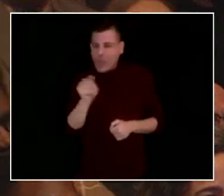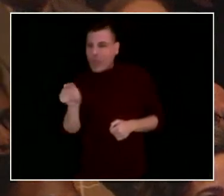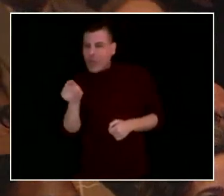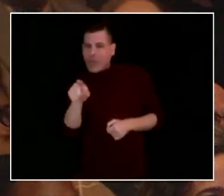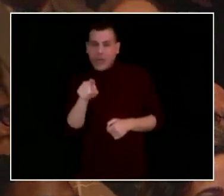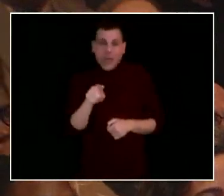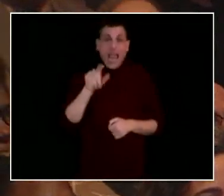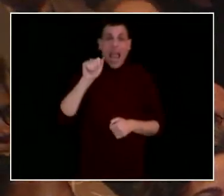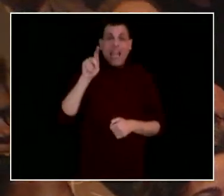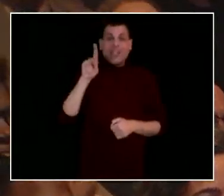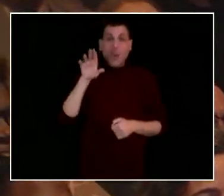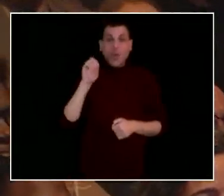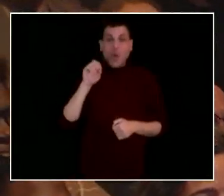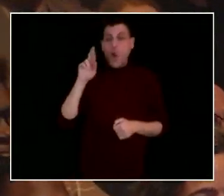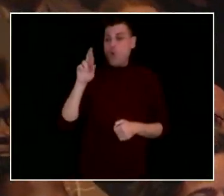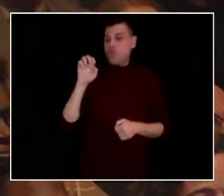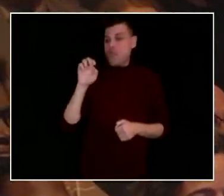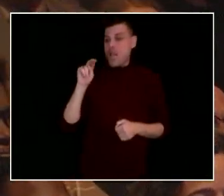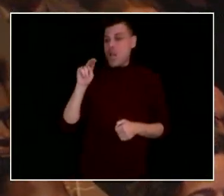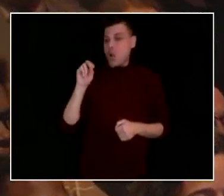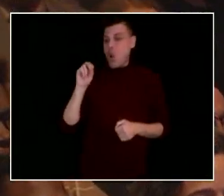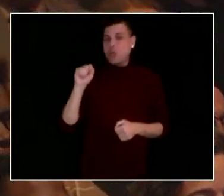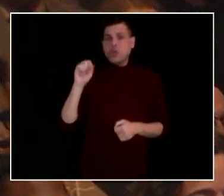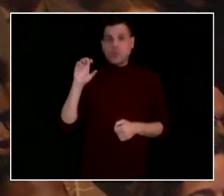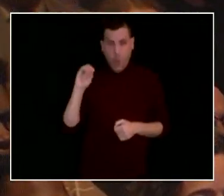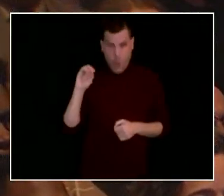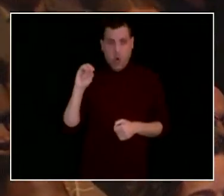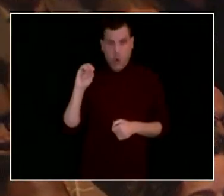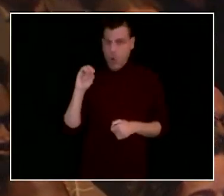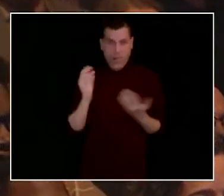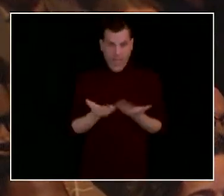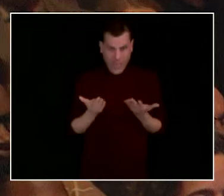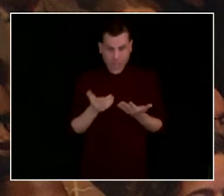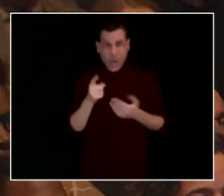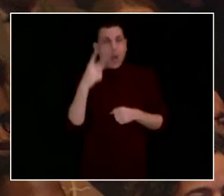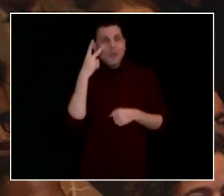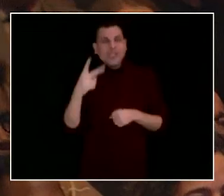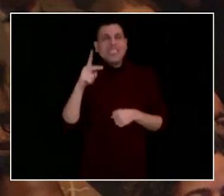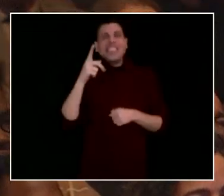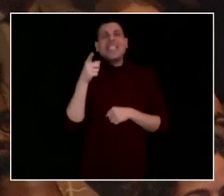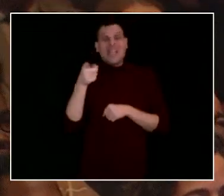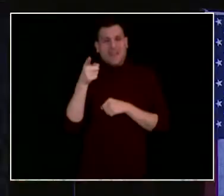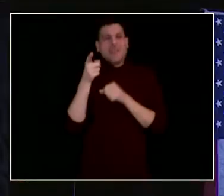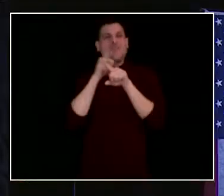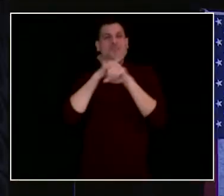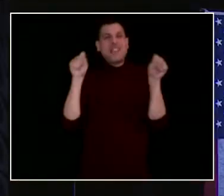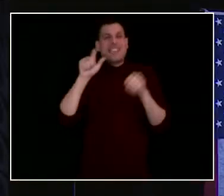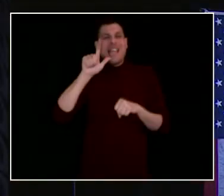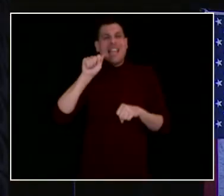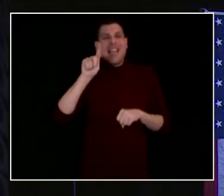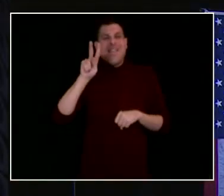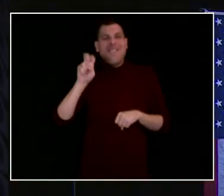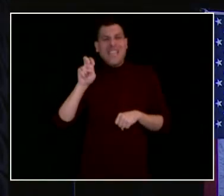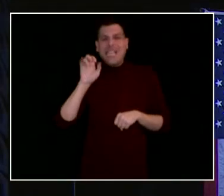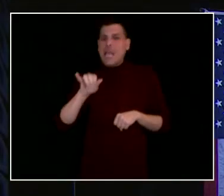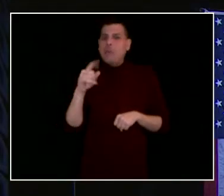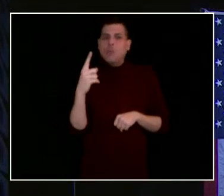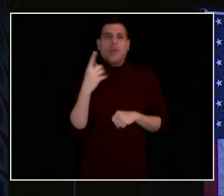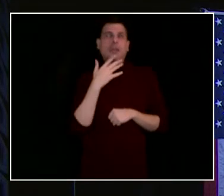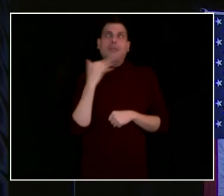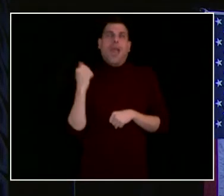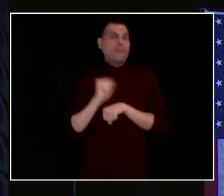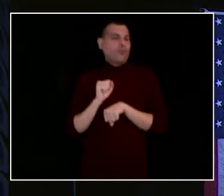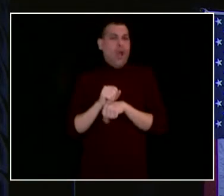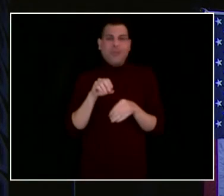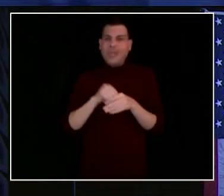Antonio Reynoso, and good to see you, Borough President Levine. I always say that was one of the best jobs in government, you know,